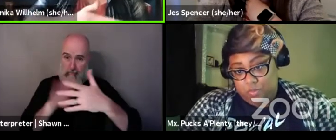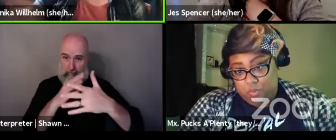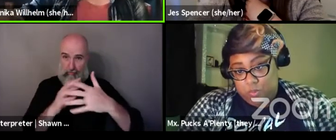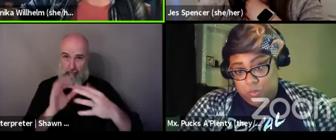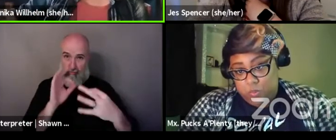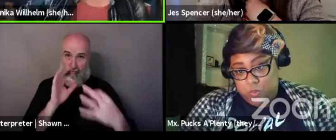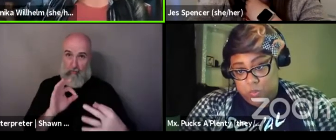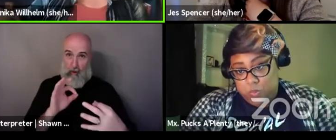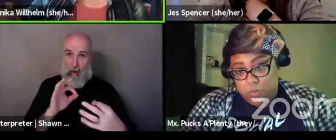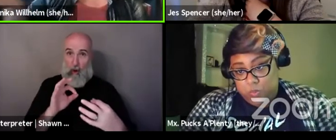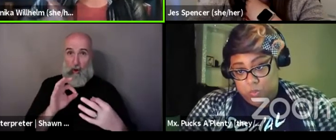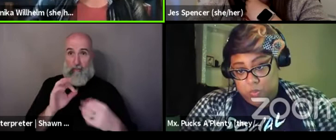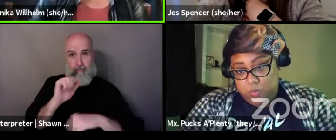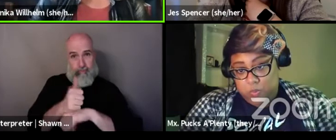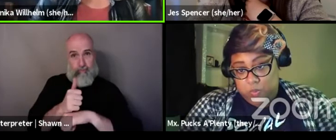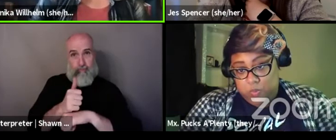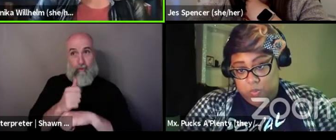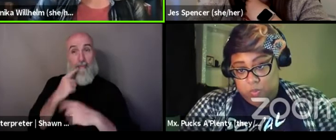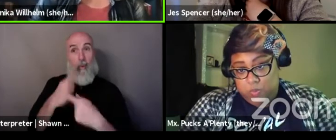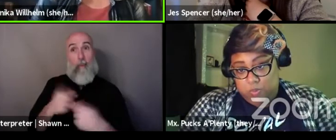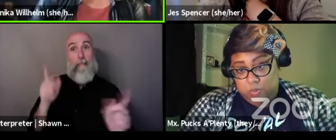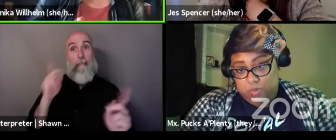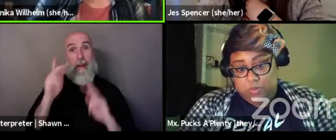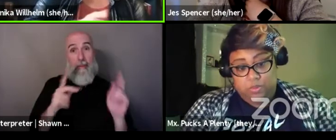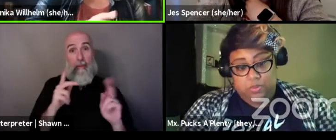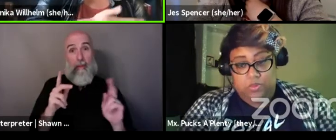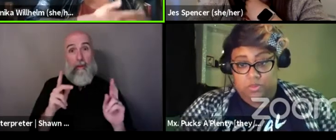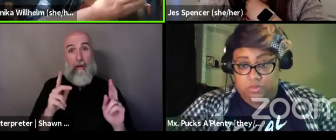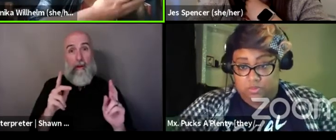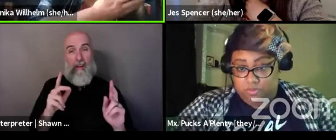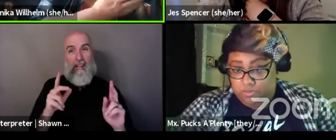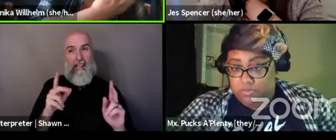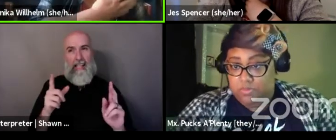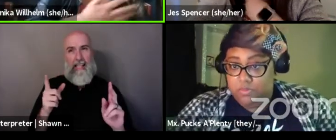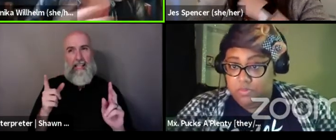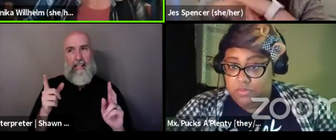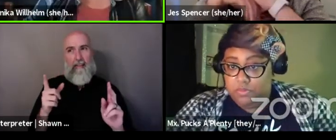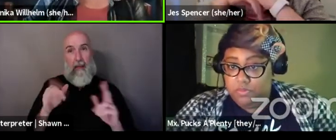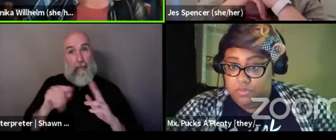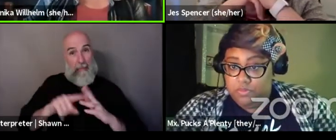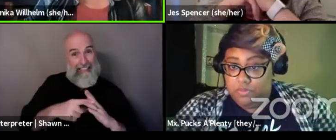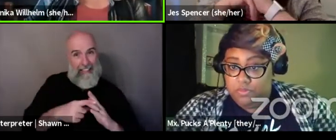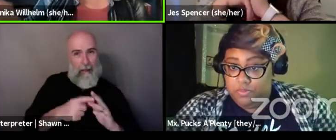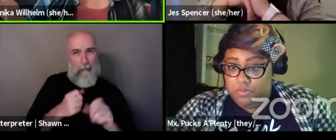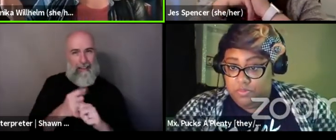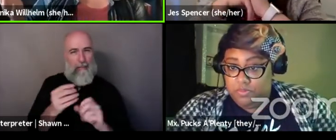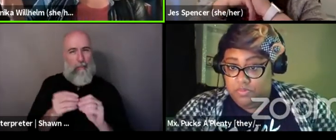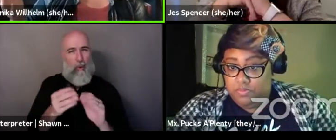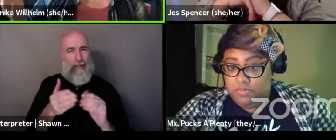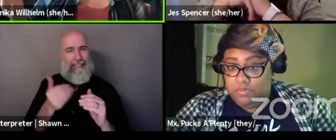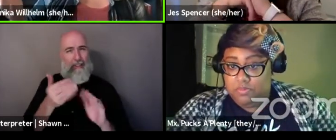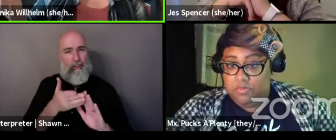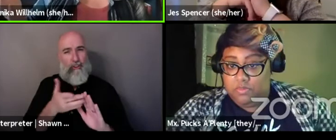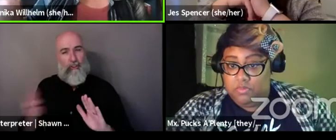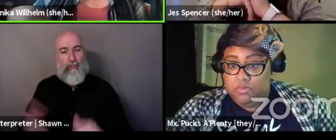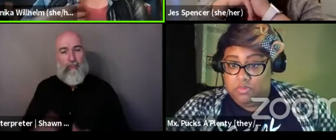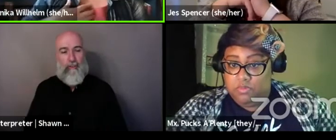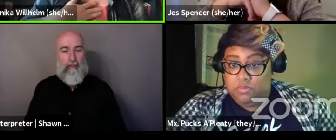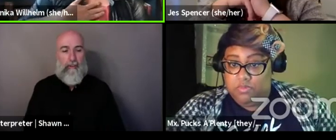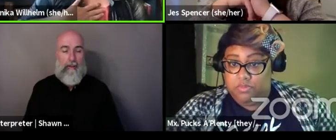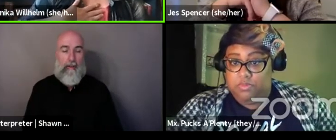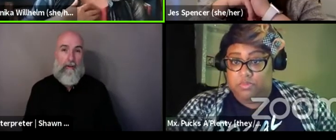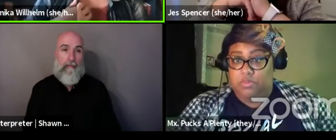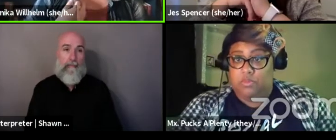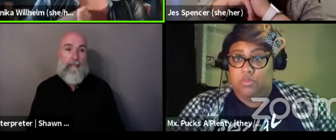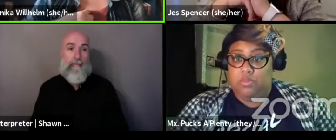to people, period, from the outset, it just makes things so much easier. So, like, and so